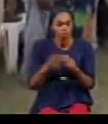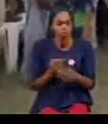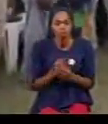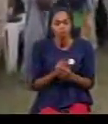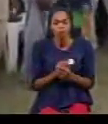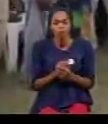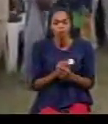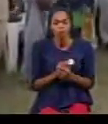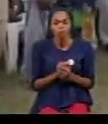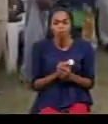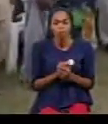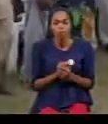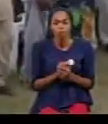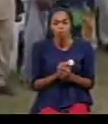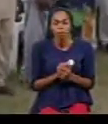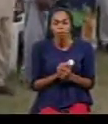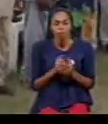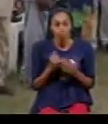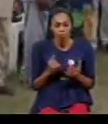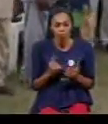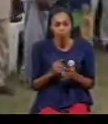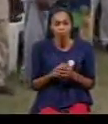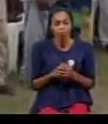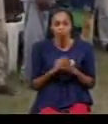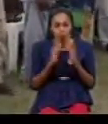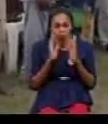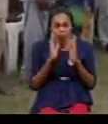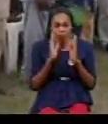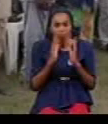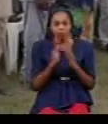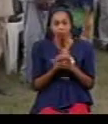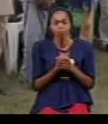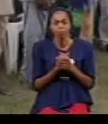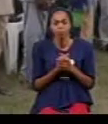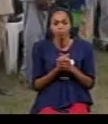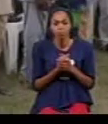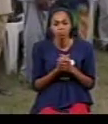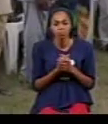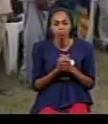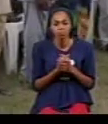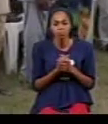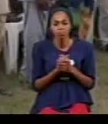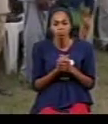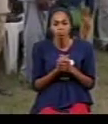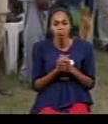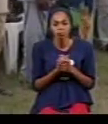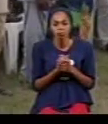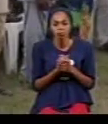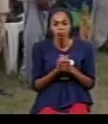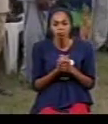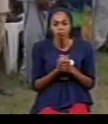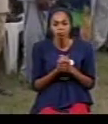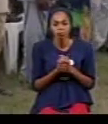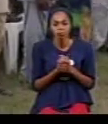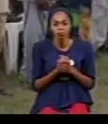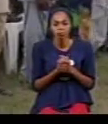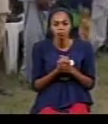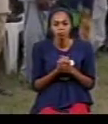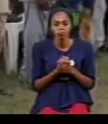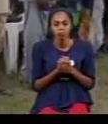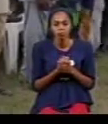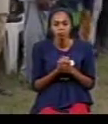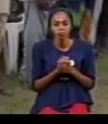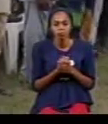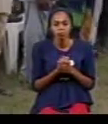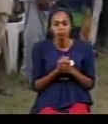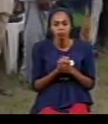Yes, listen to this. Gbogbo eyin omo bibi Yoruba omo karo